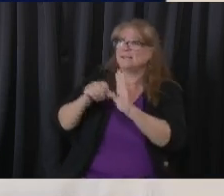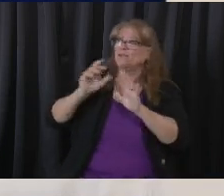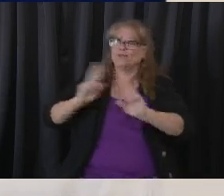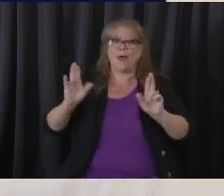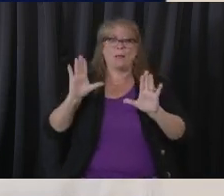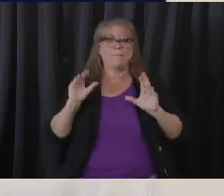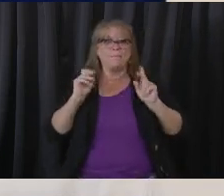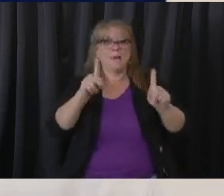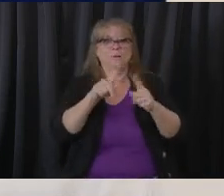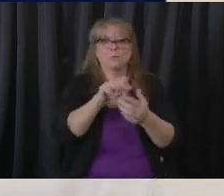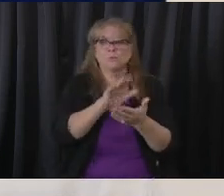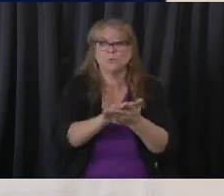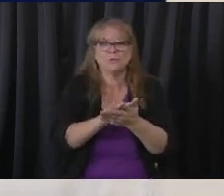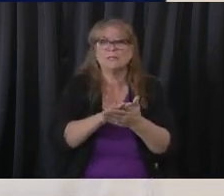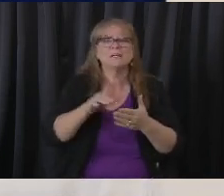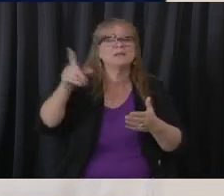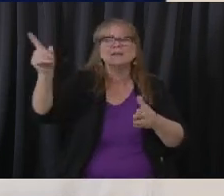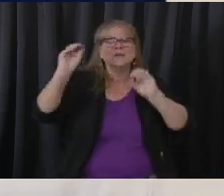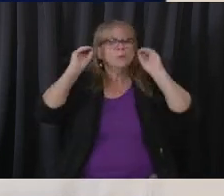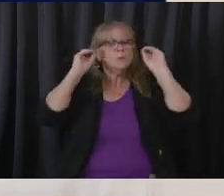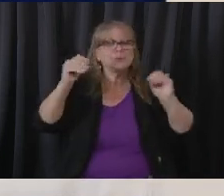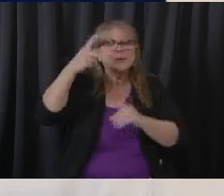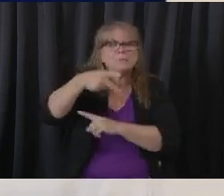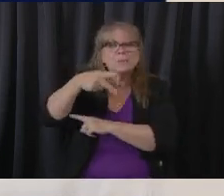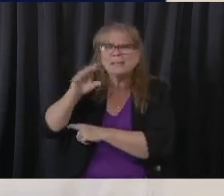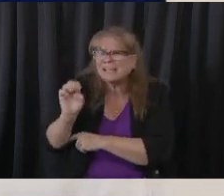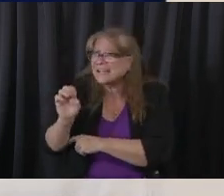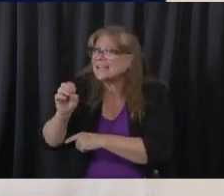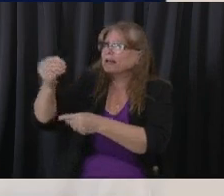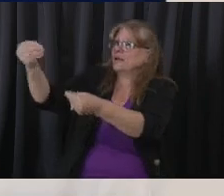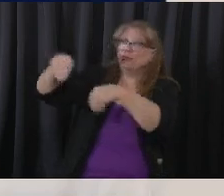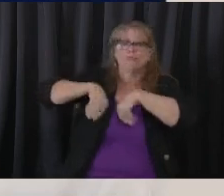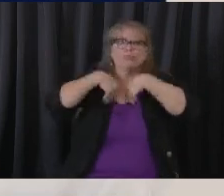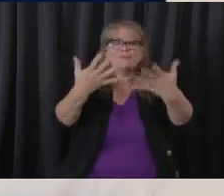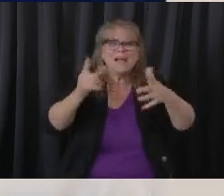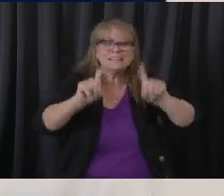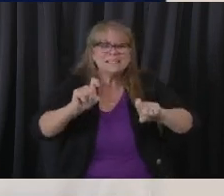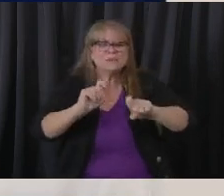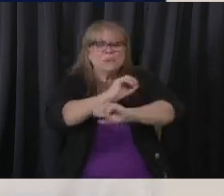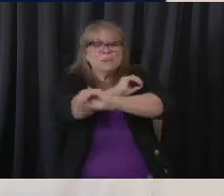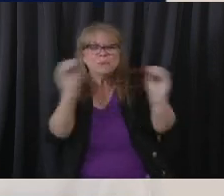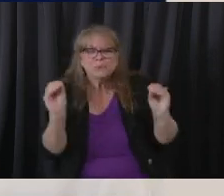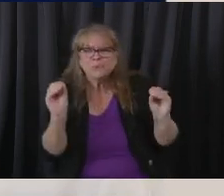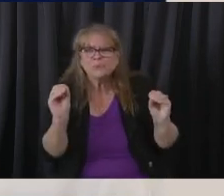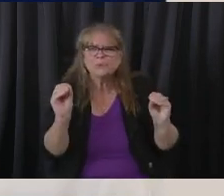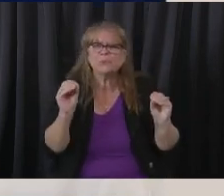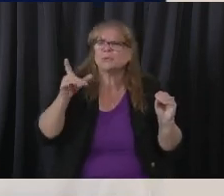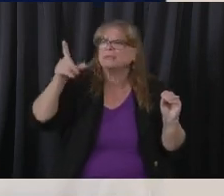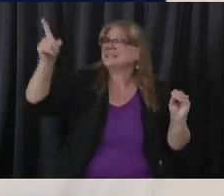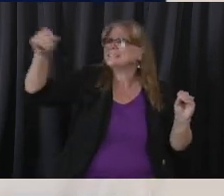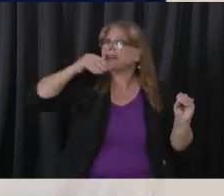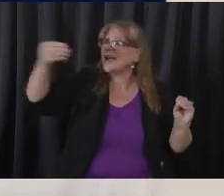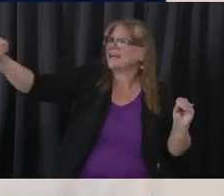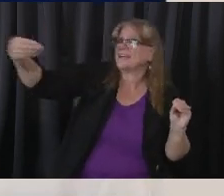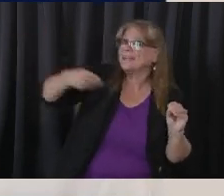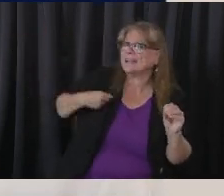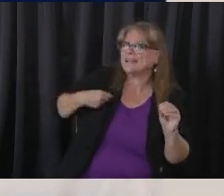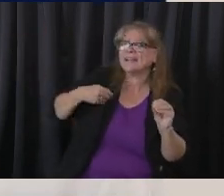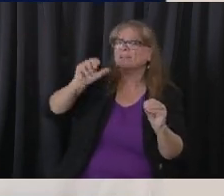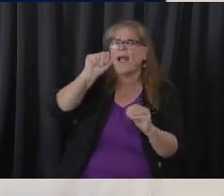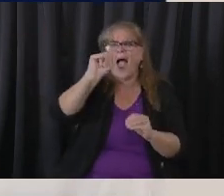federal government acted early, there could have been investment in better ventilation systems. It's the same thing with the virus. So, like a lot of